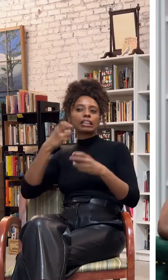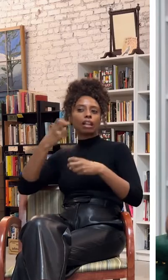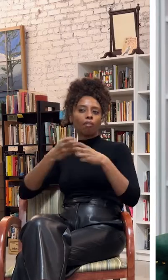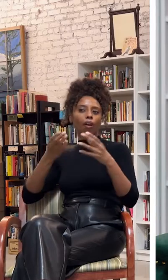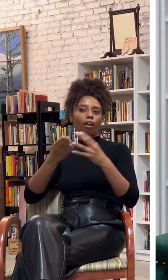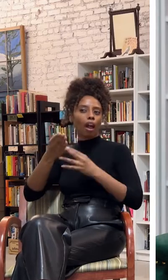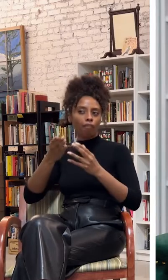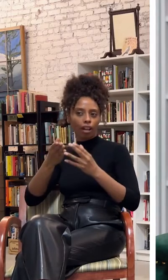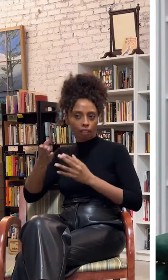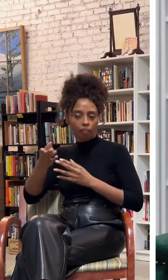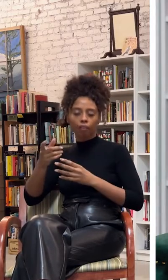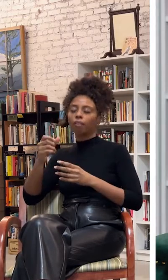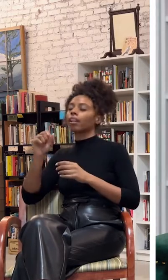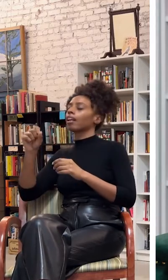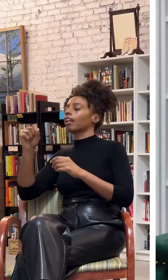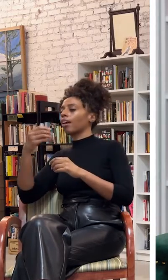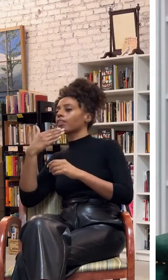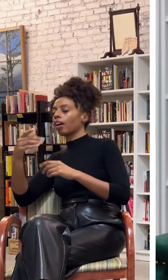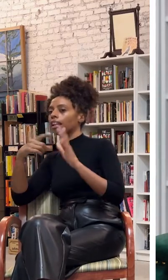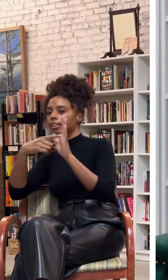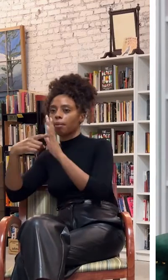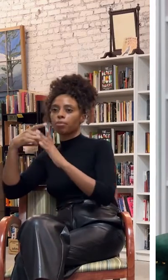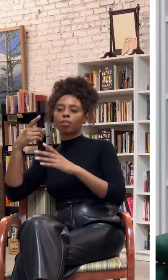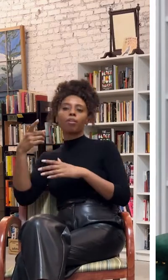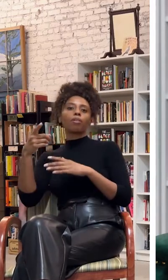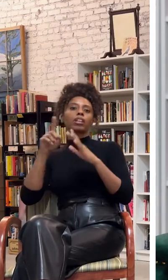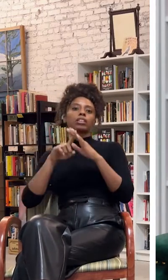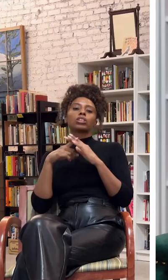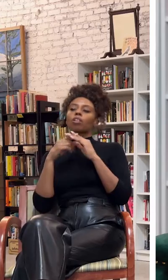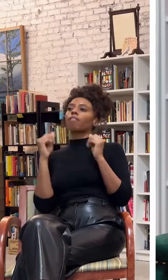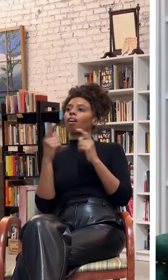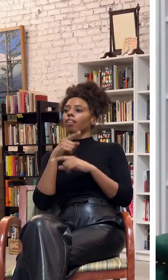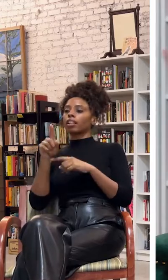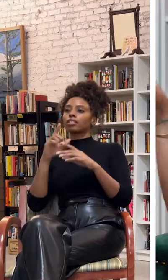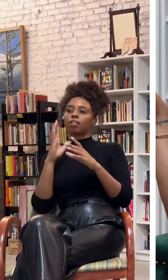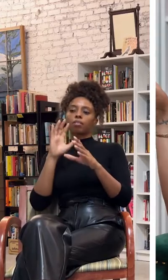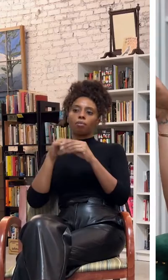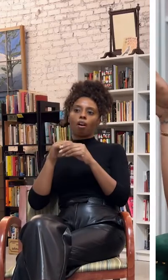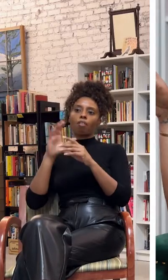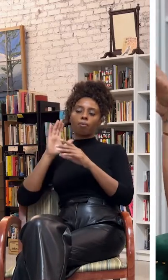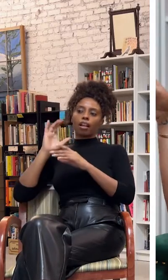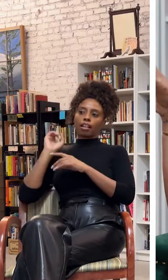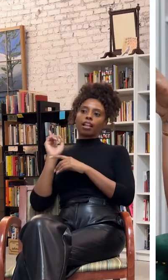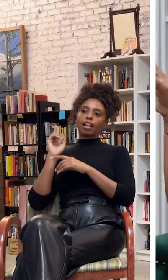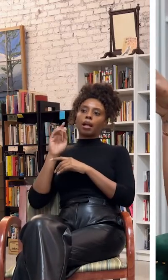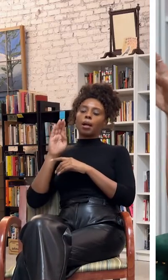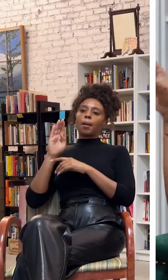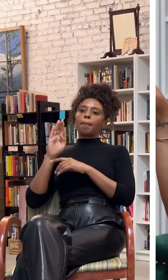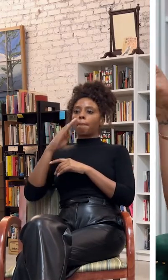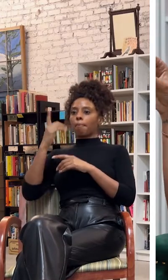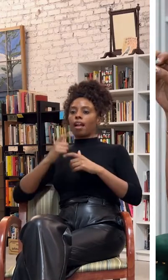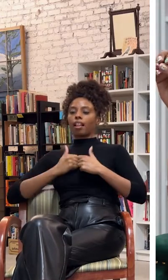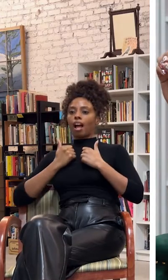right? That is a good example. So at the beginning of all of this, I was part of what was then the BLM, the Black Lives